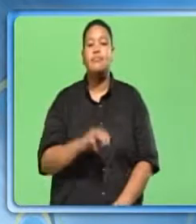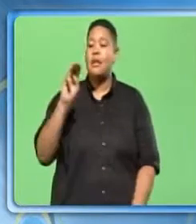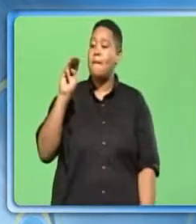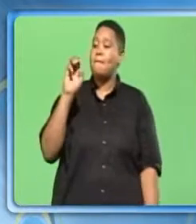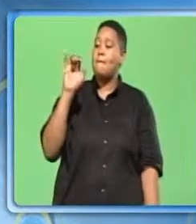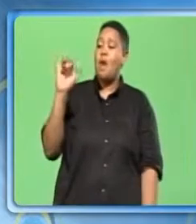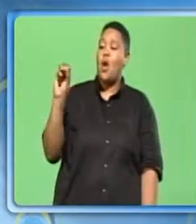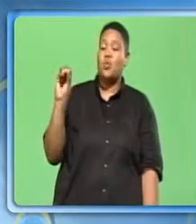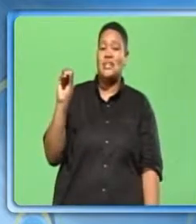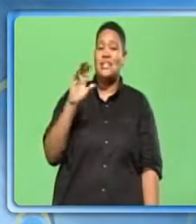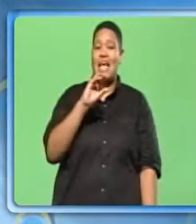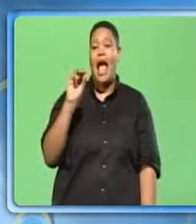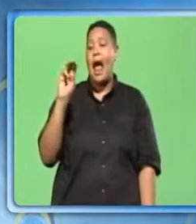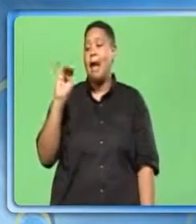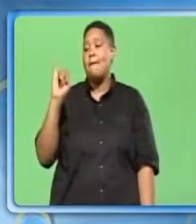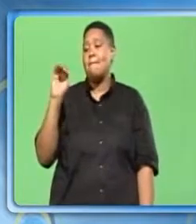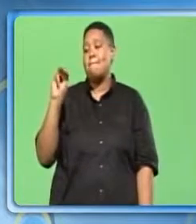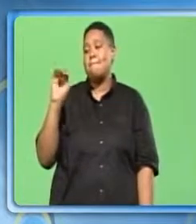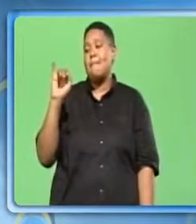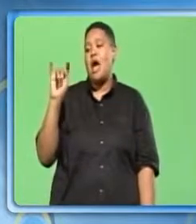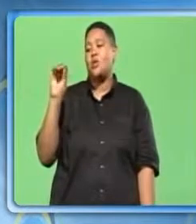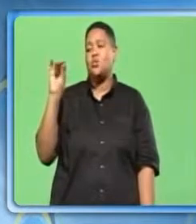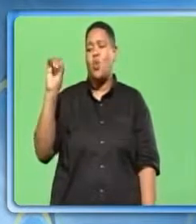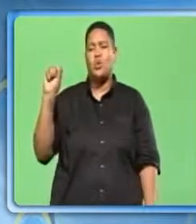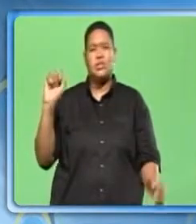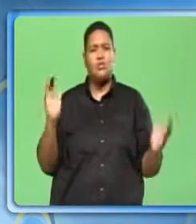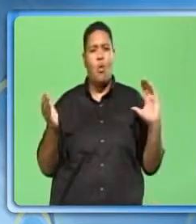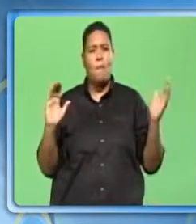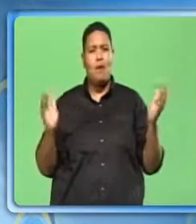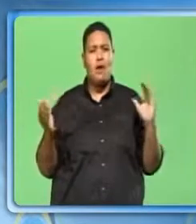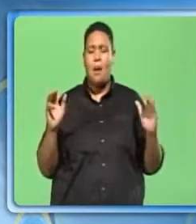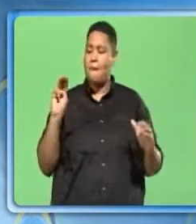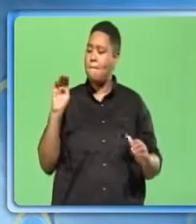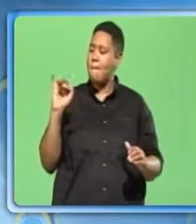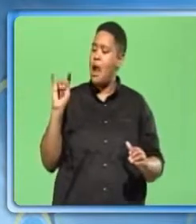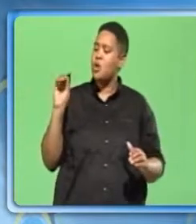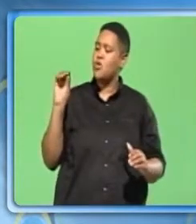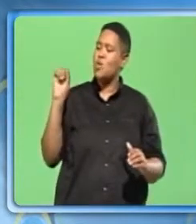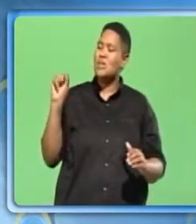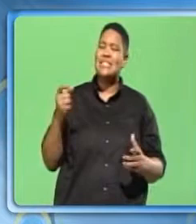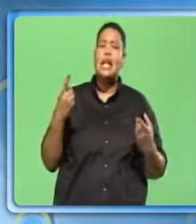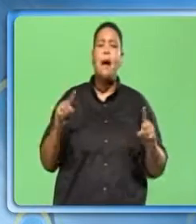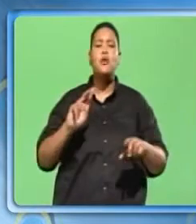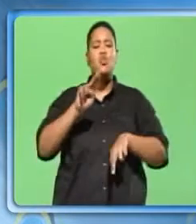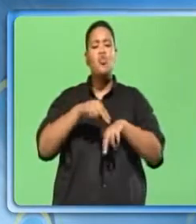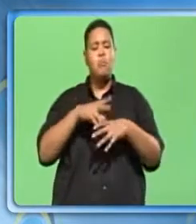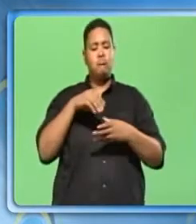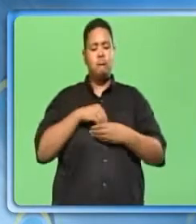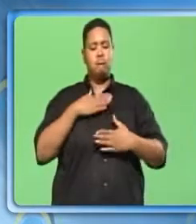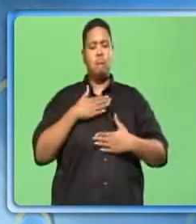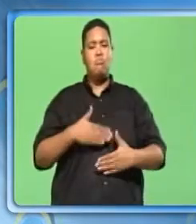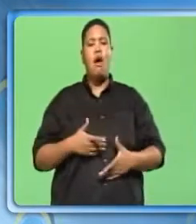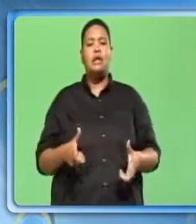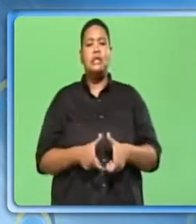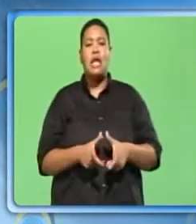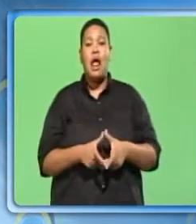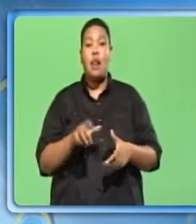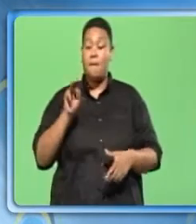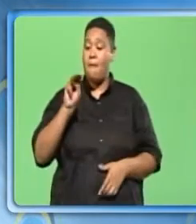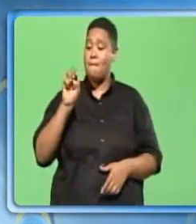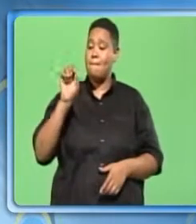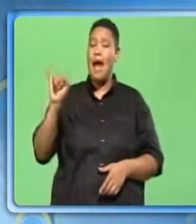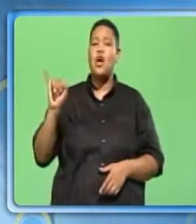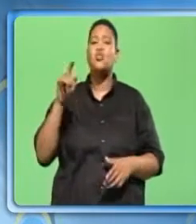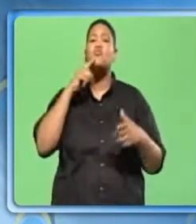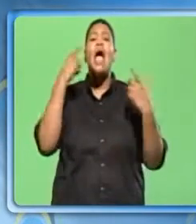Meiosis and mitosis compared. Mitosis occurs in normal body cells, while meiosis occurs